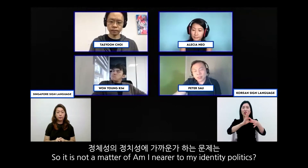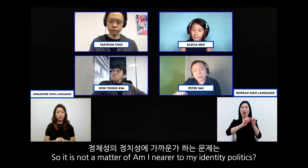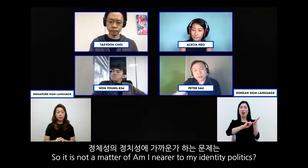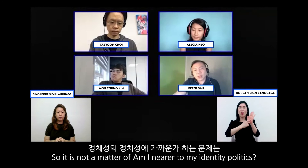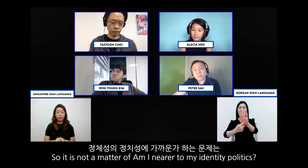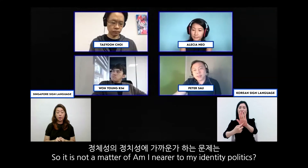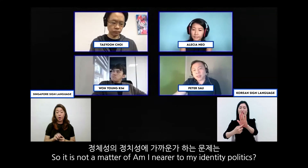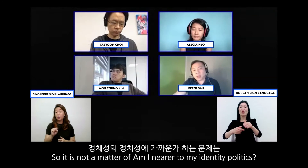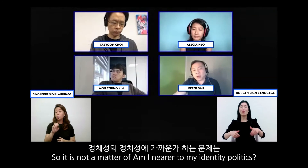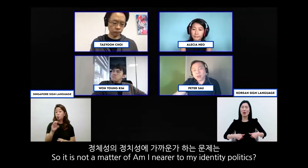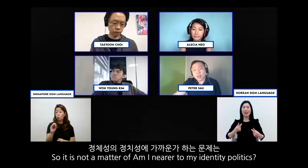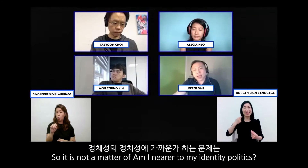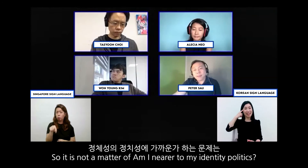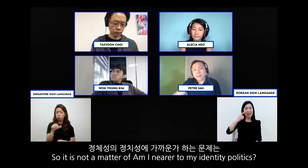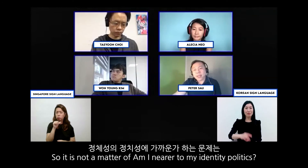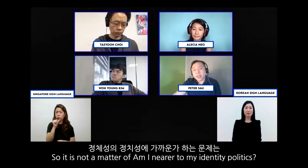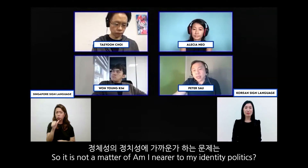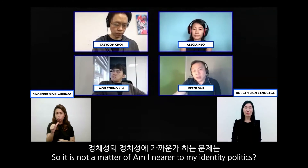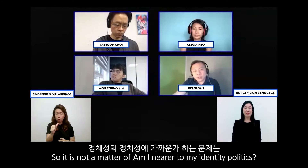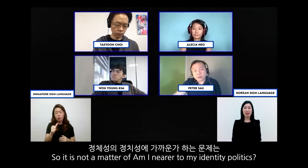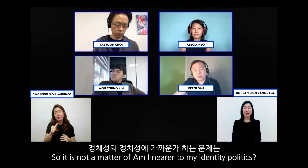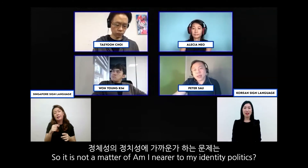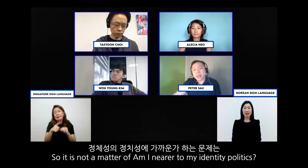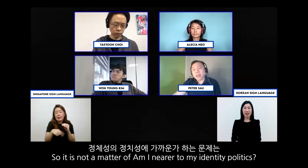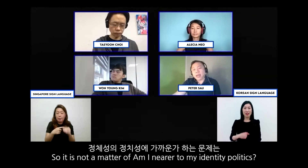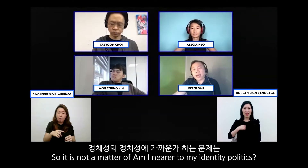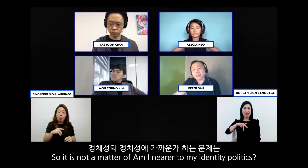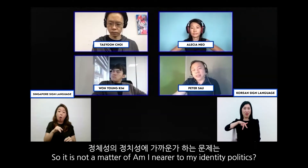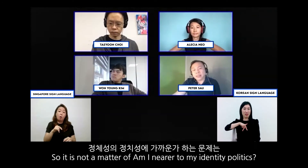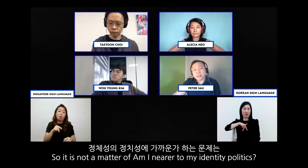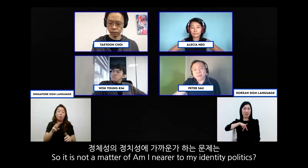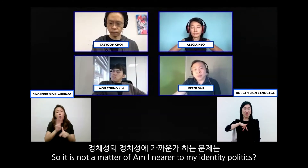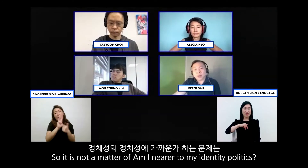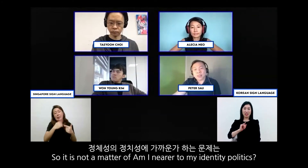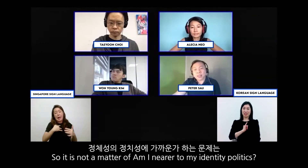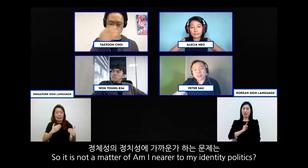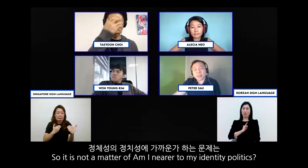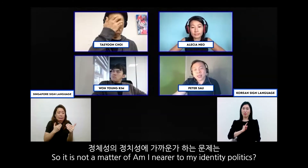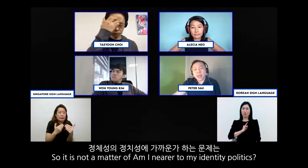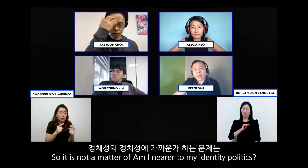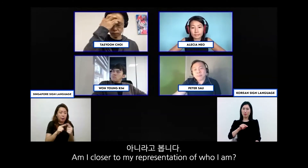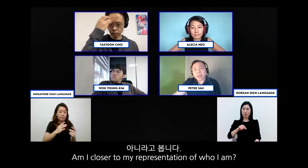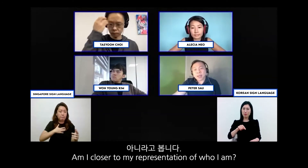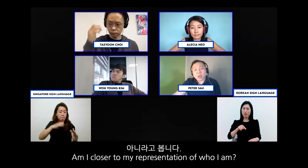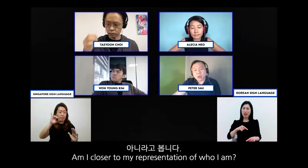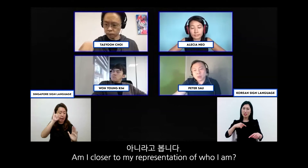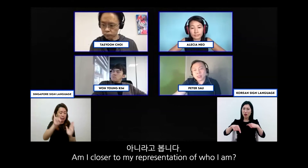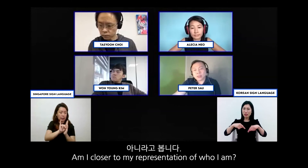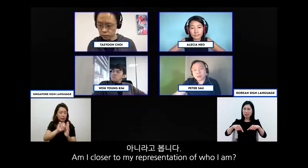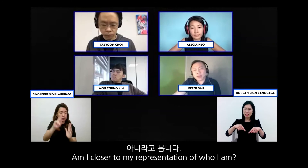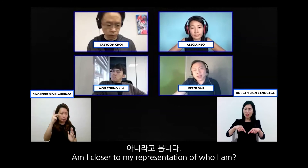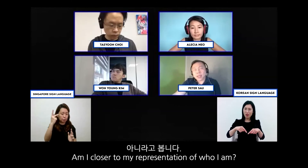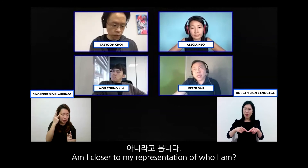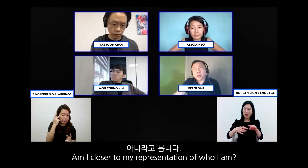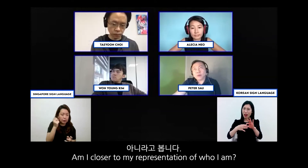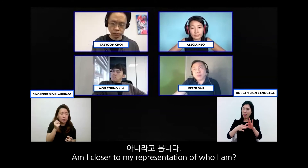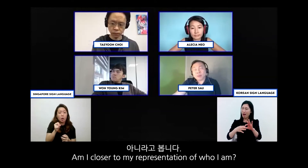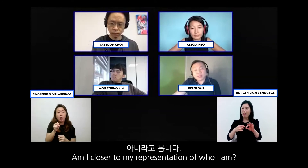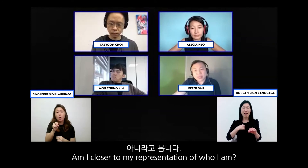So it is not a matter of, am I nearer to my identity politics? Am I closer to